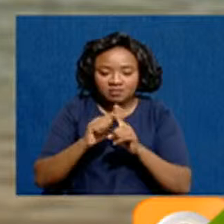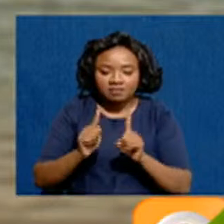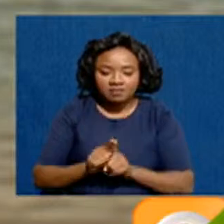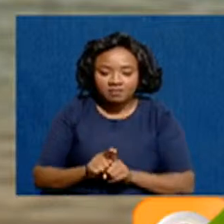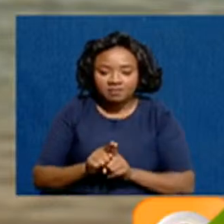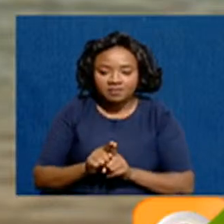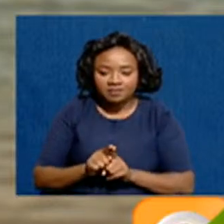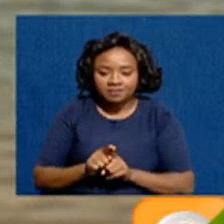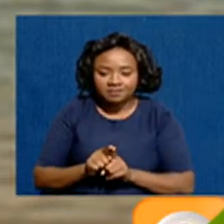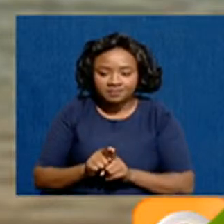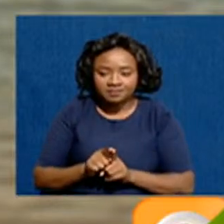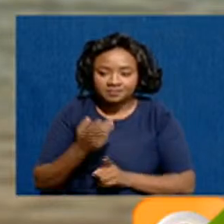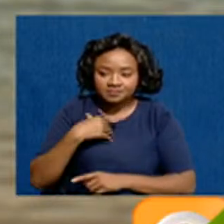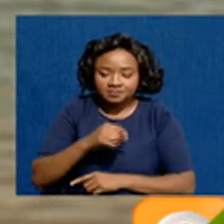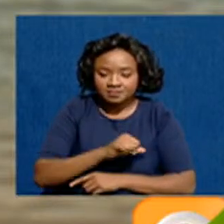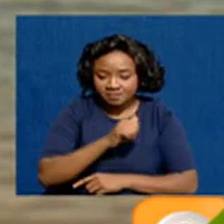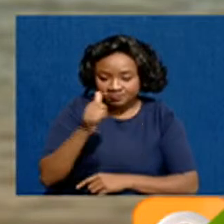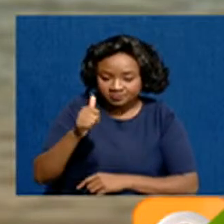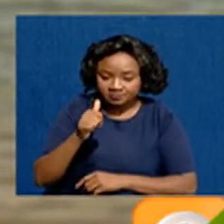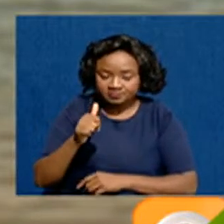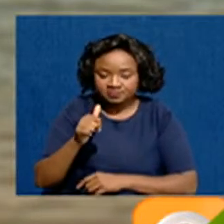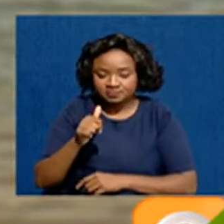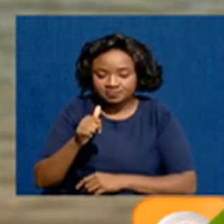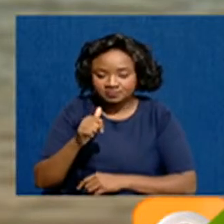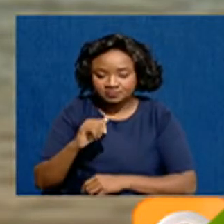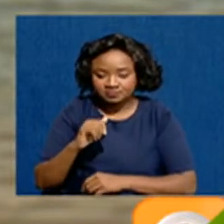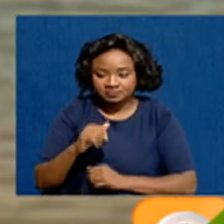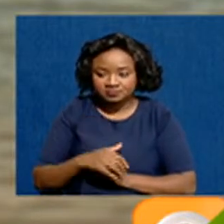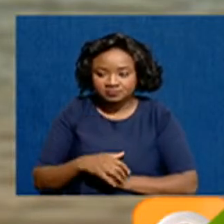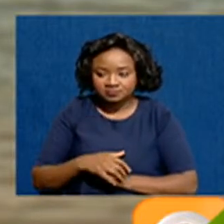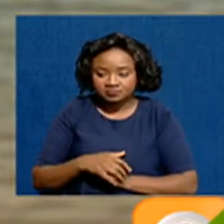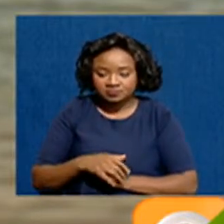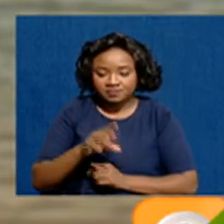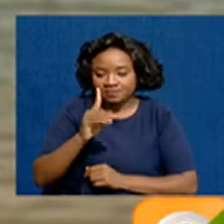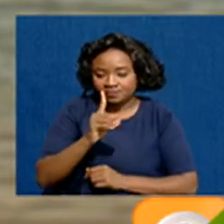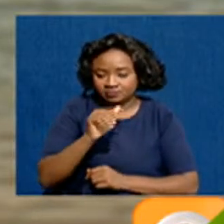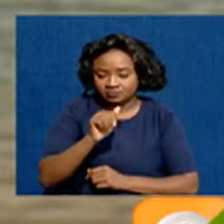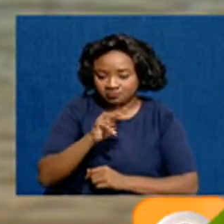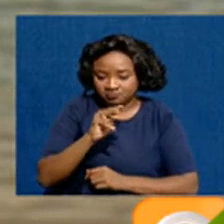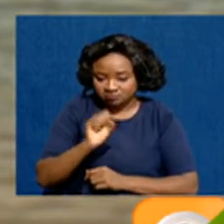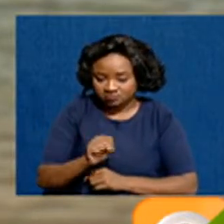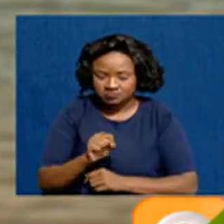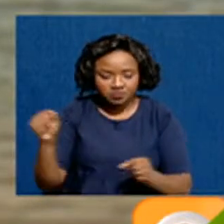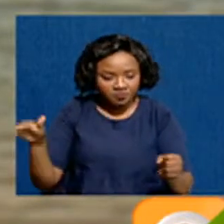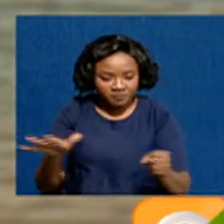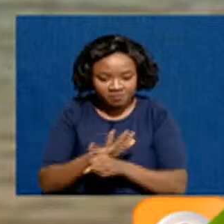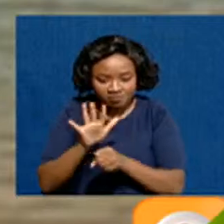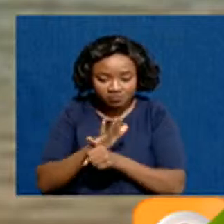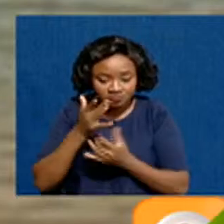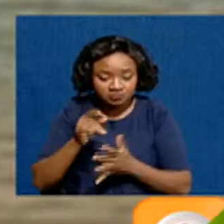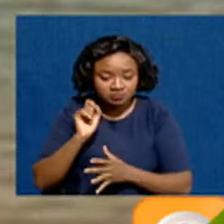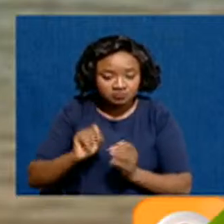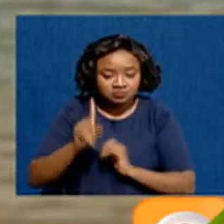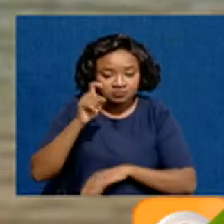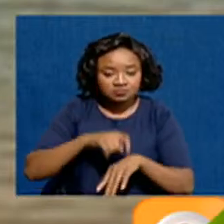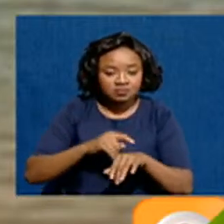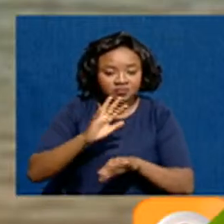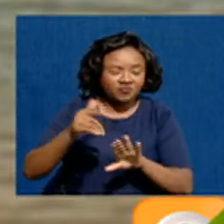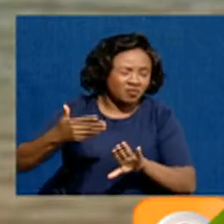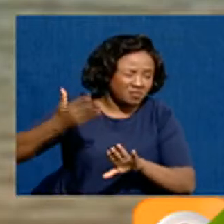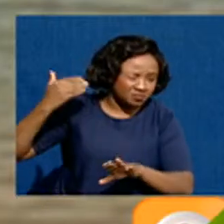dams are full. For the first time, the report we were given in cabinet today is that for the first time since